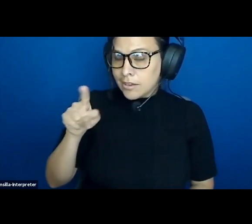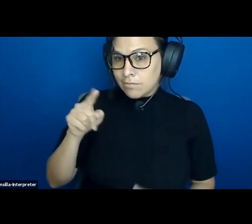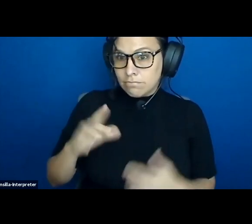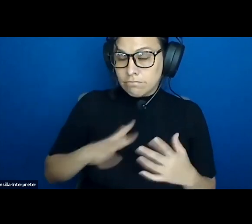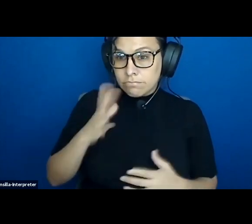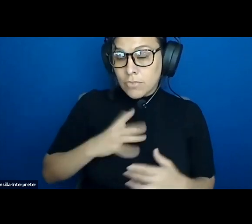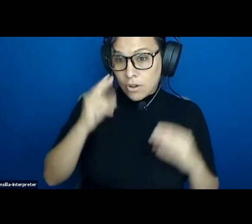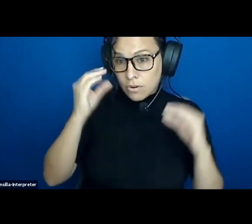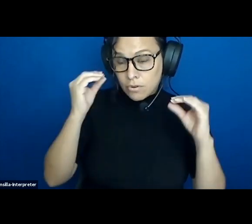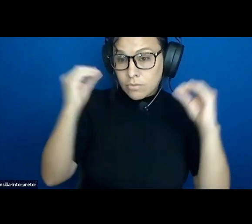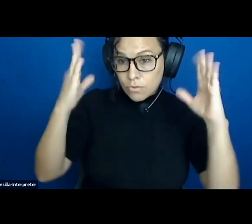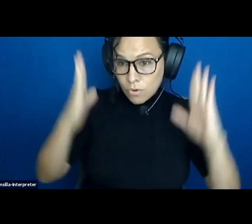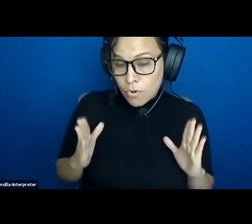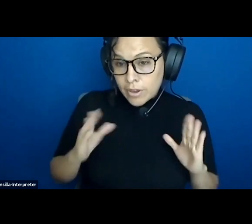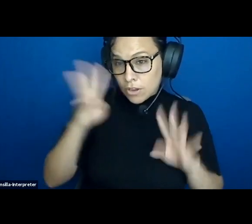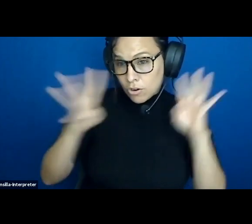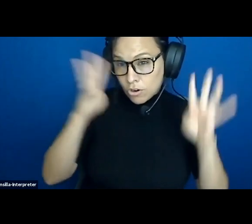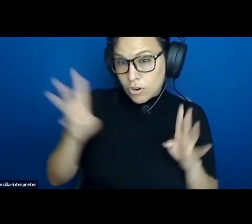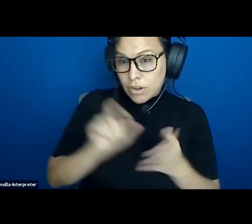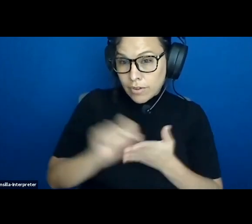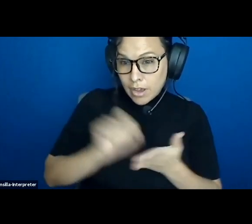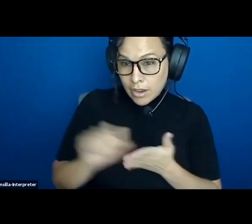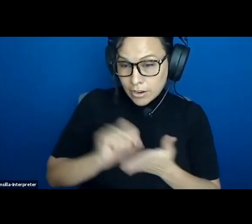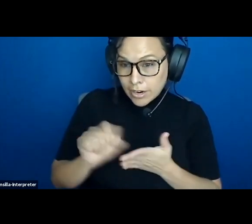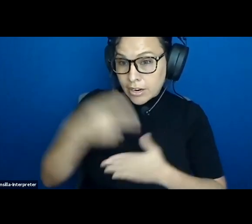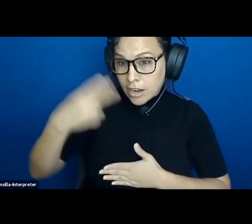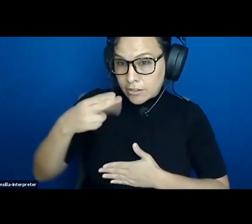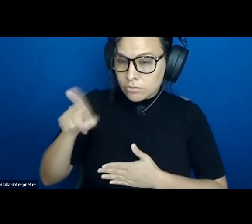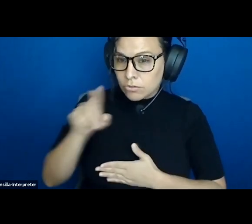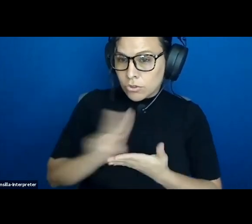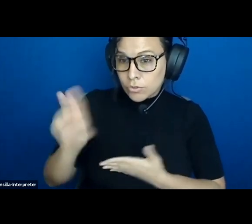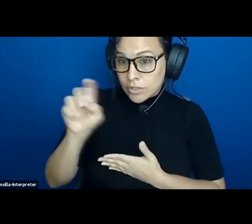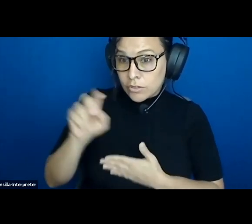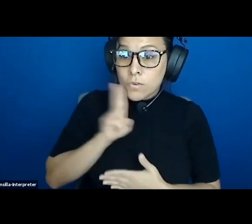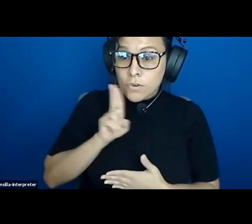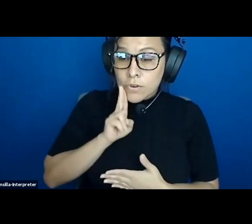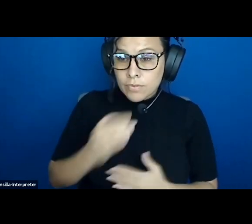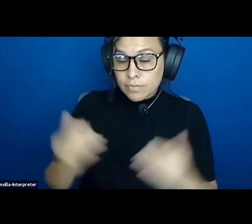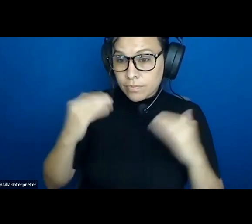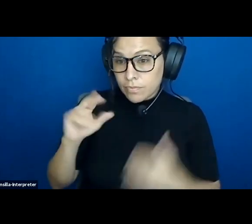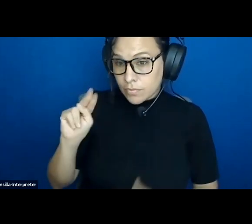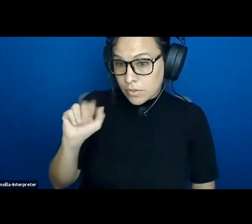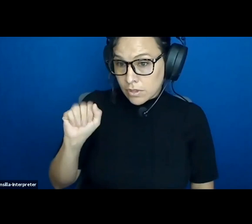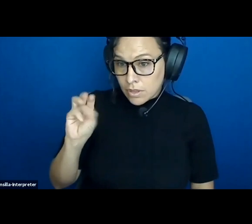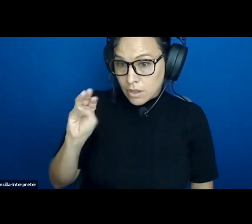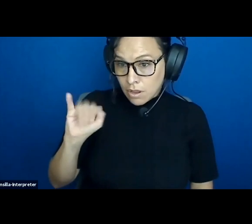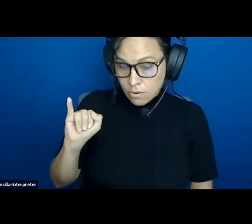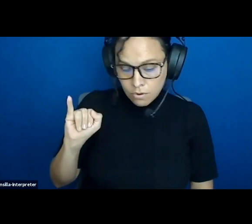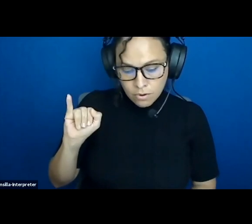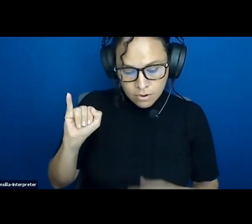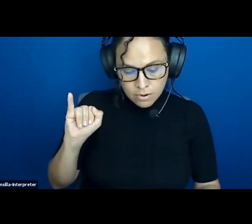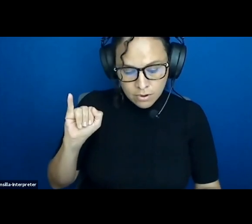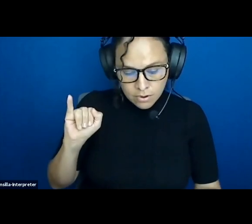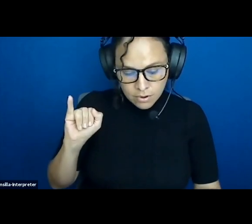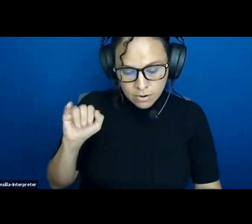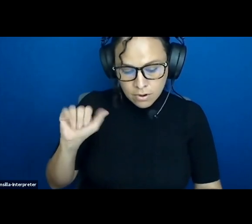in Creative Writing and Art History at the University of Houston. Naomi Ambriz follows. She's a fourth year